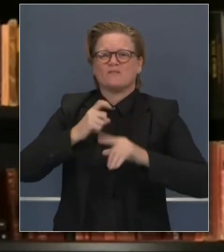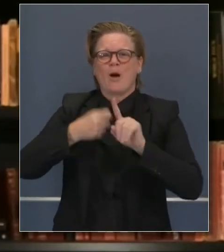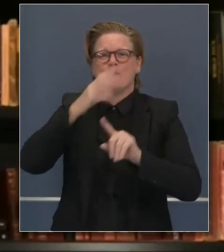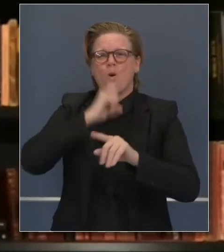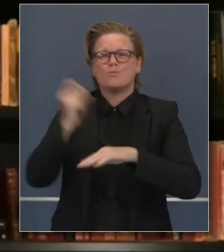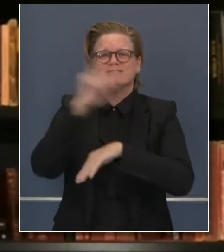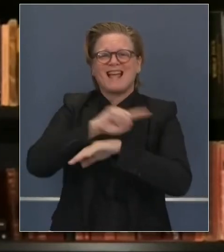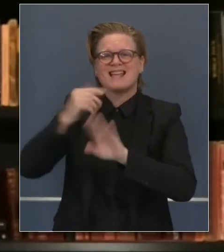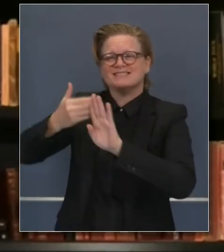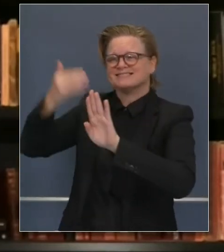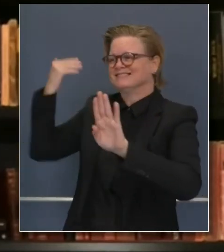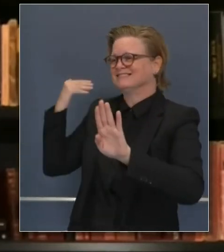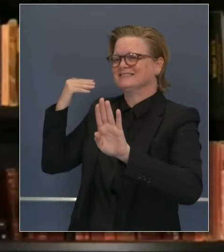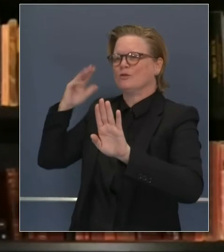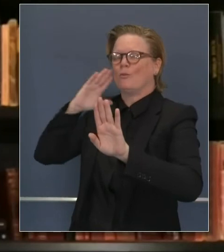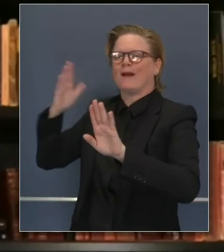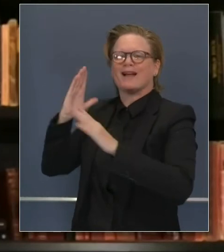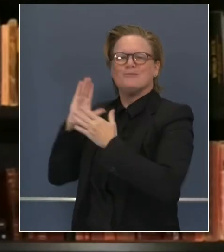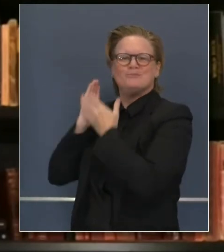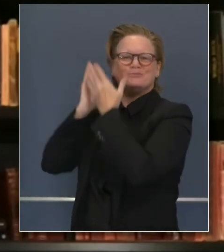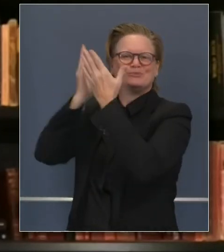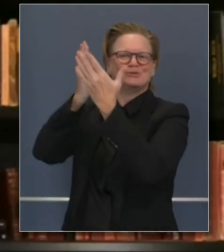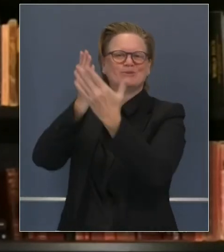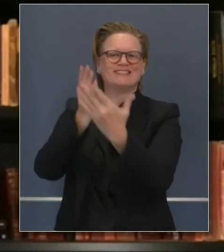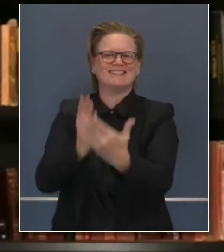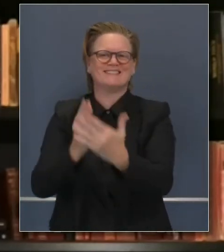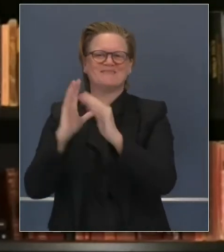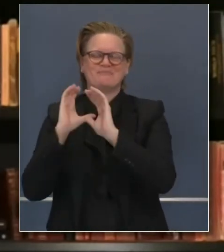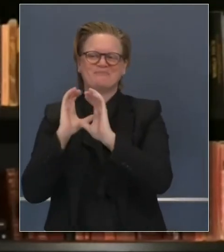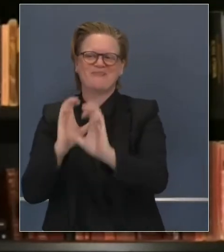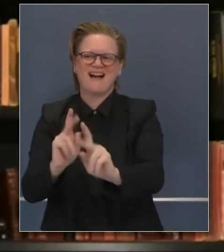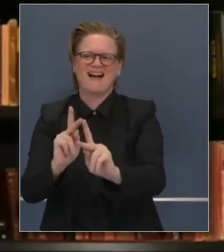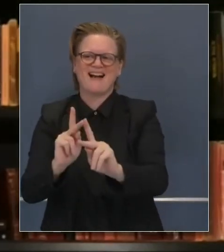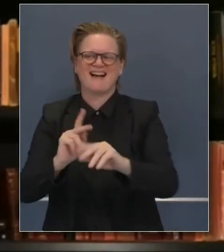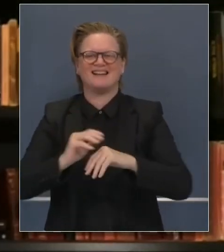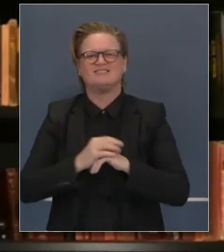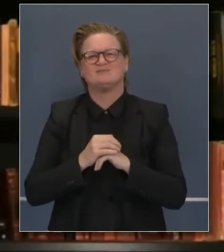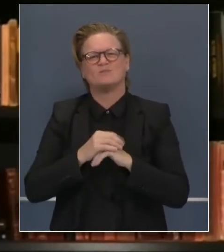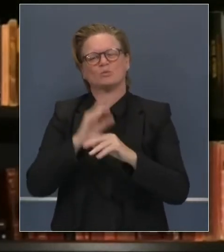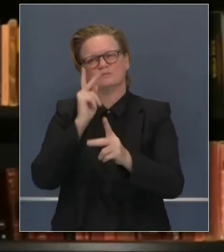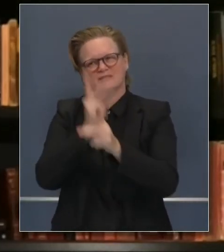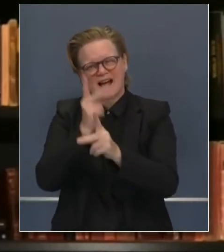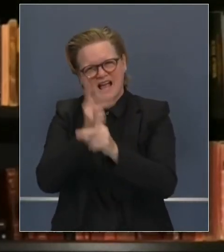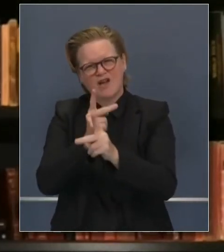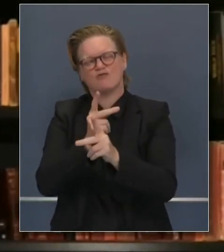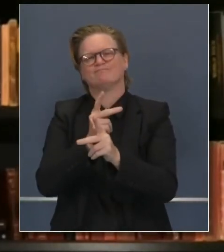to 2020. Take care, everybody, and thank you for the privilege of your time.